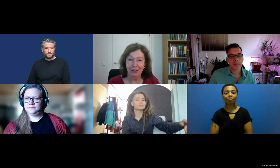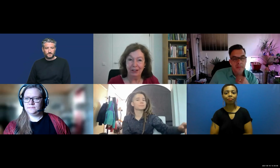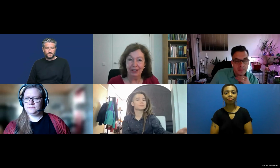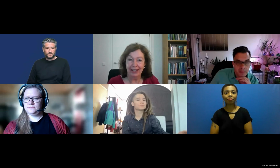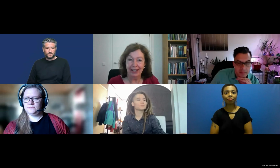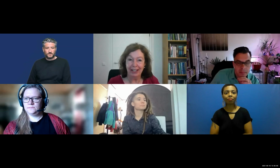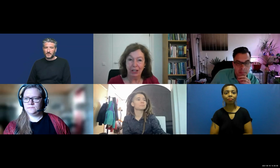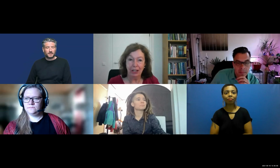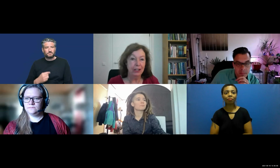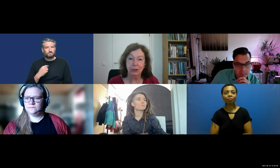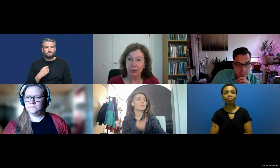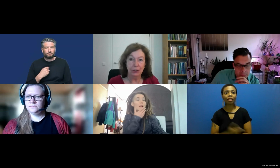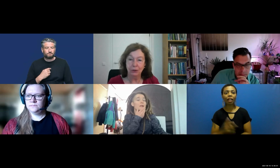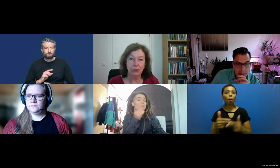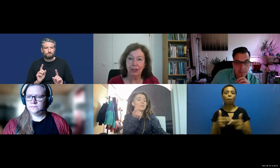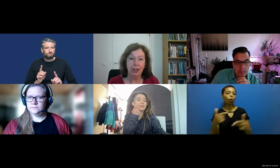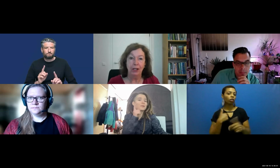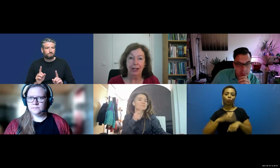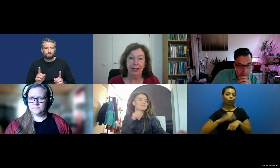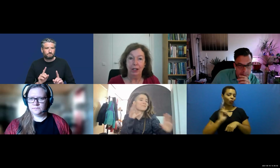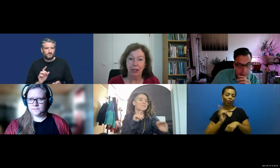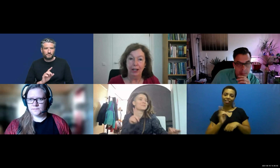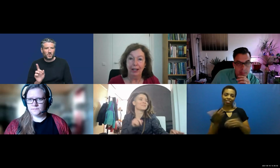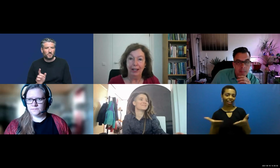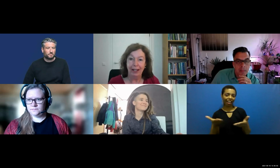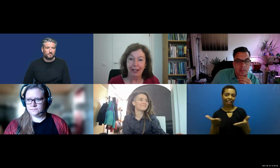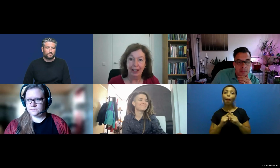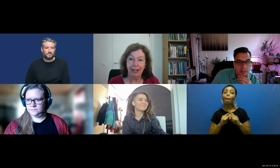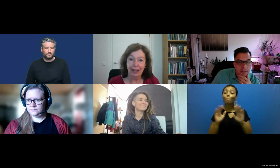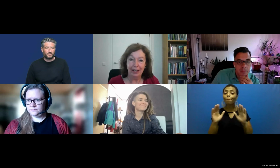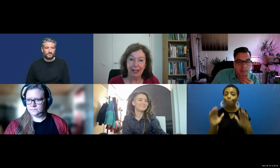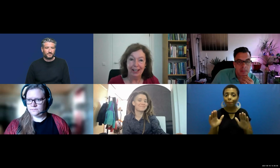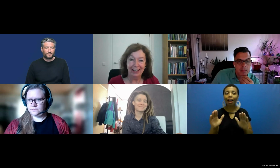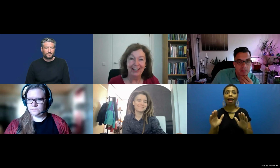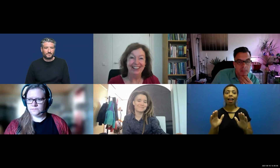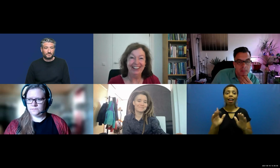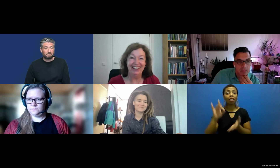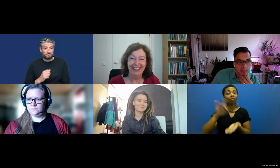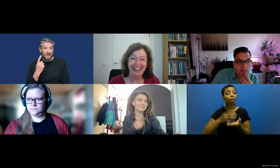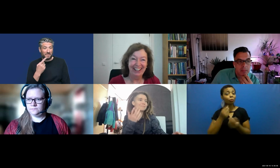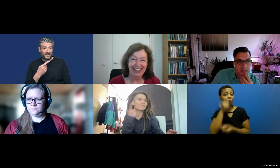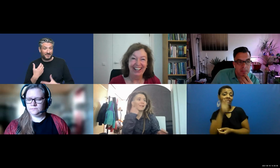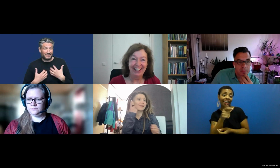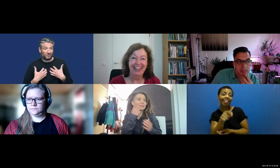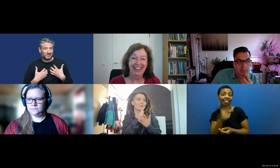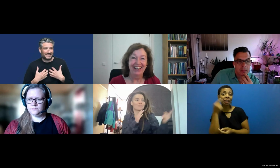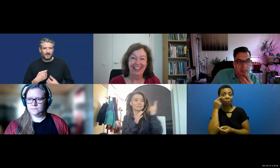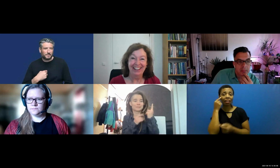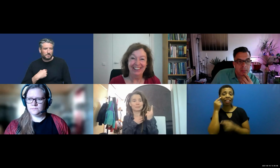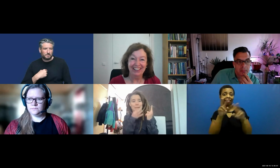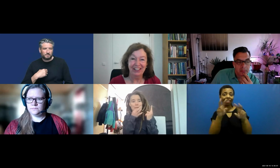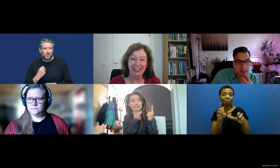That's not something I'm doing, no. No. But it seems really interesting to me, but it's not one of the things I'm doing